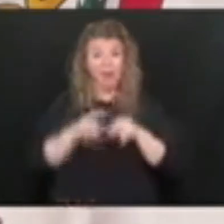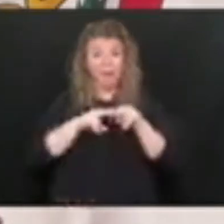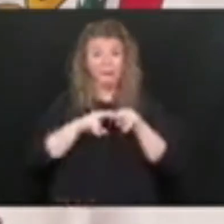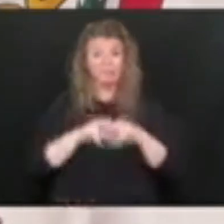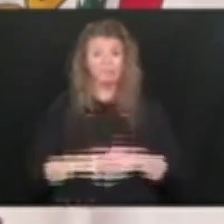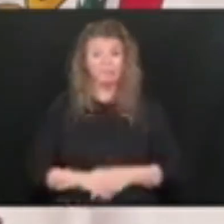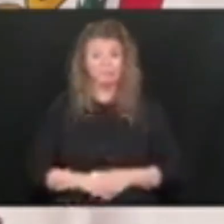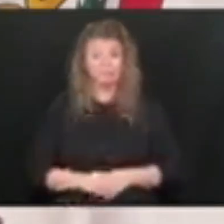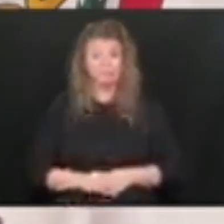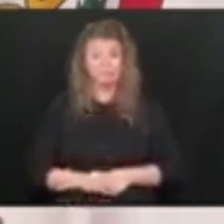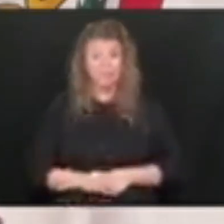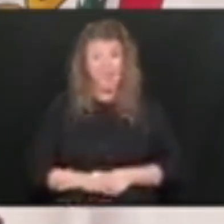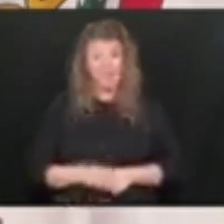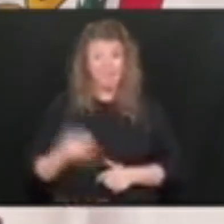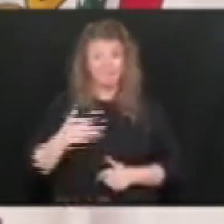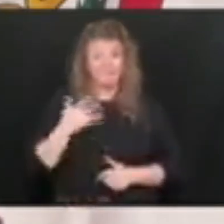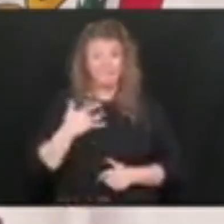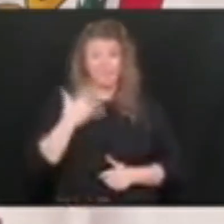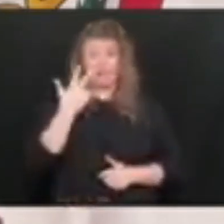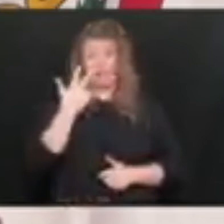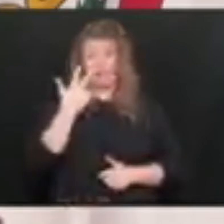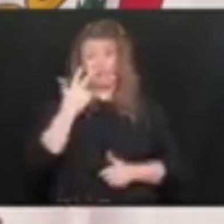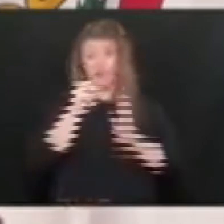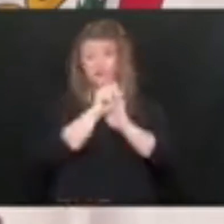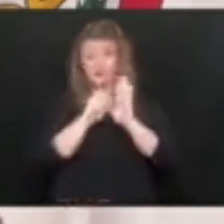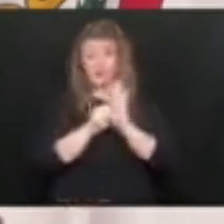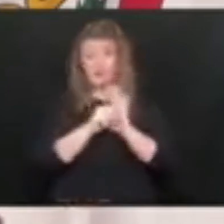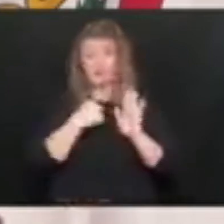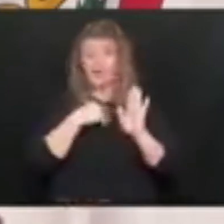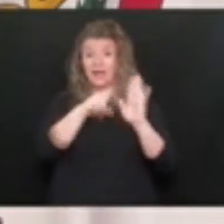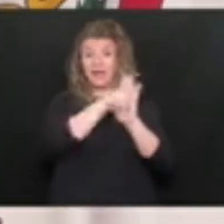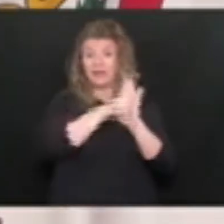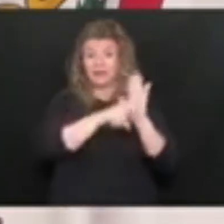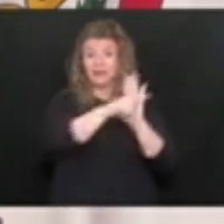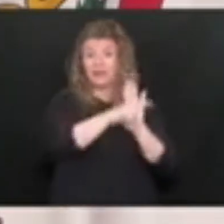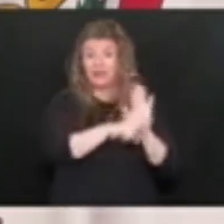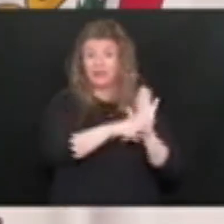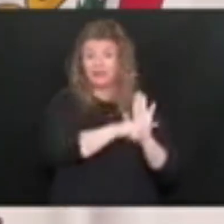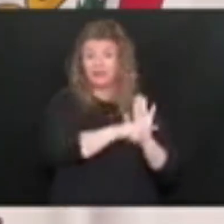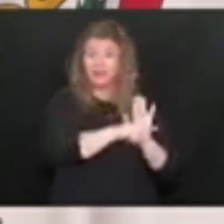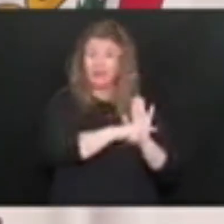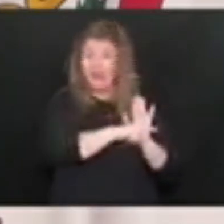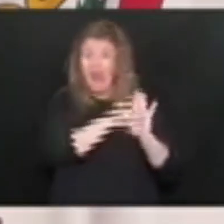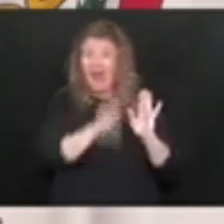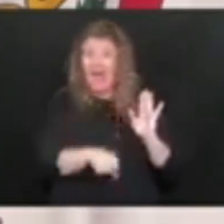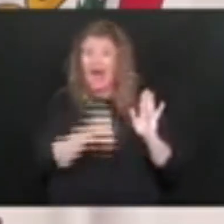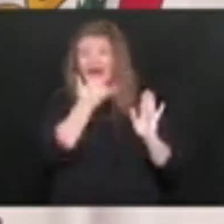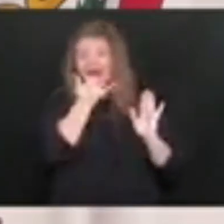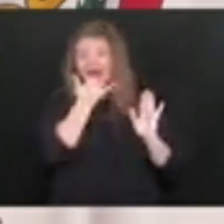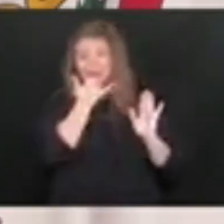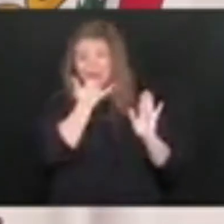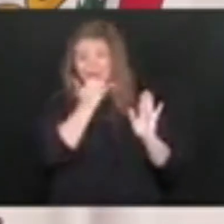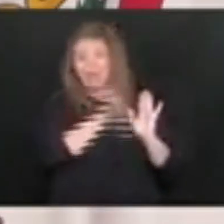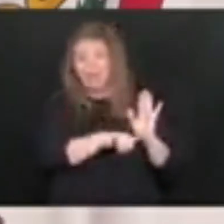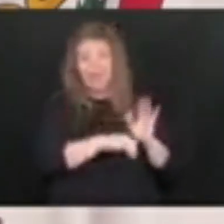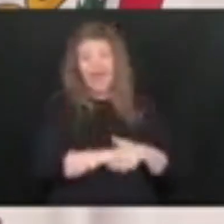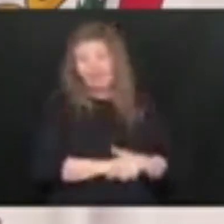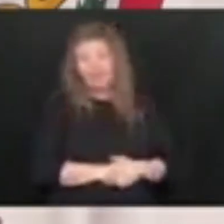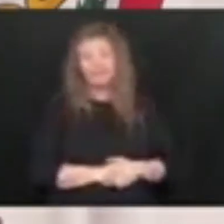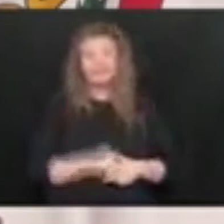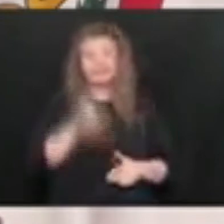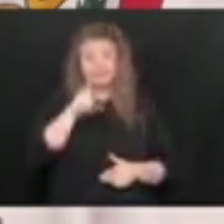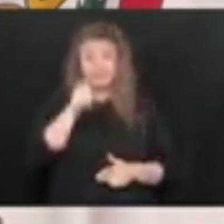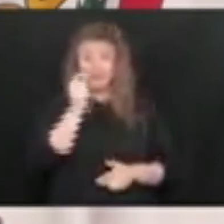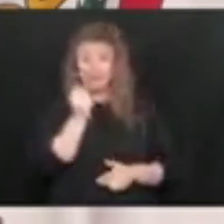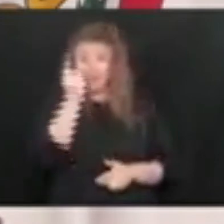Only, I think, 3 states had negative population growth. Now, I could be wrong about that. Do you realize that if